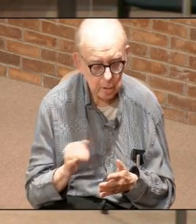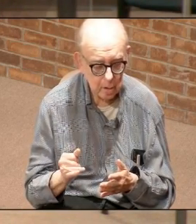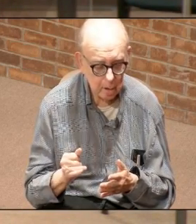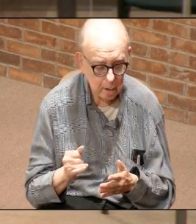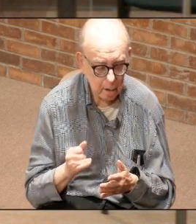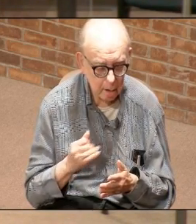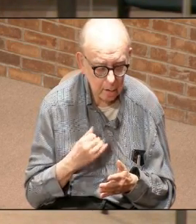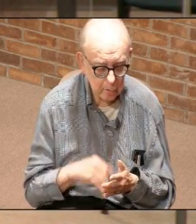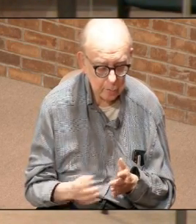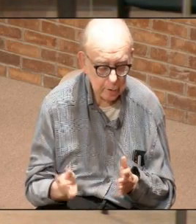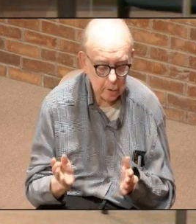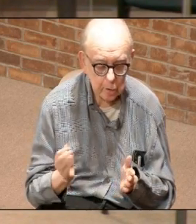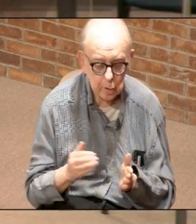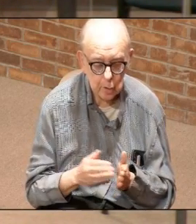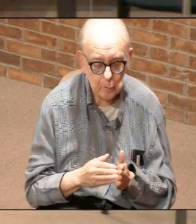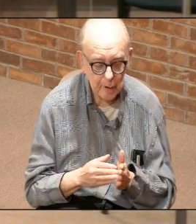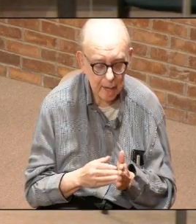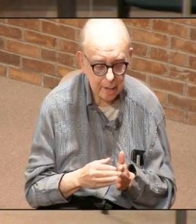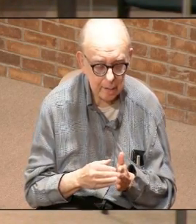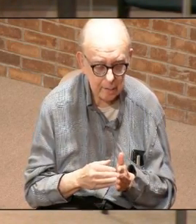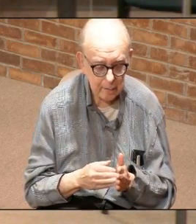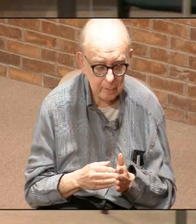we could just go back